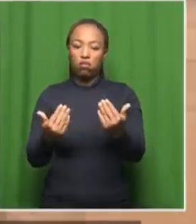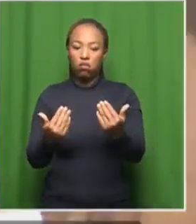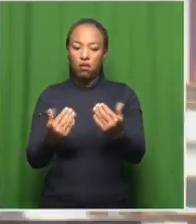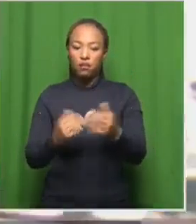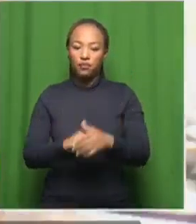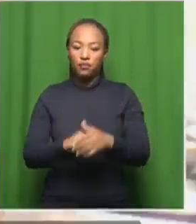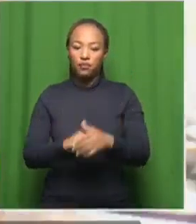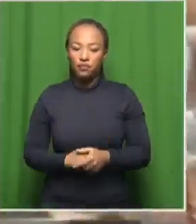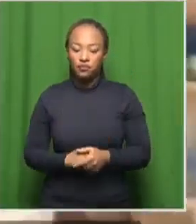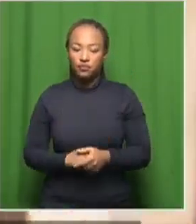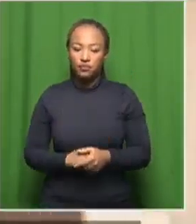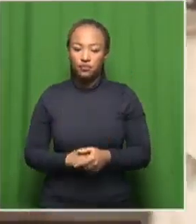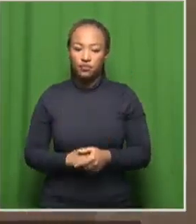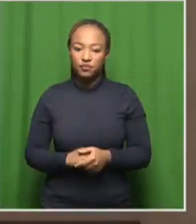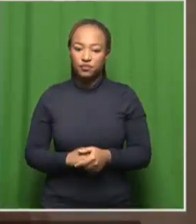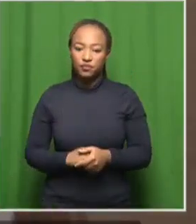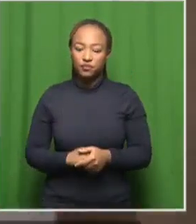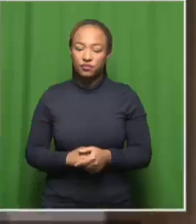saying